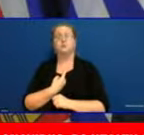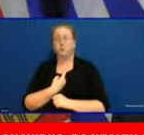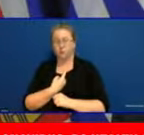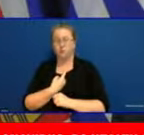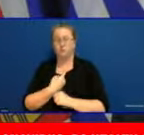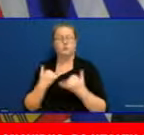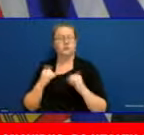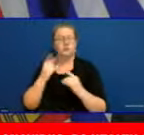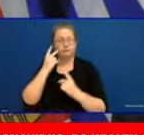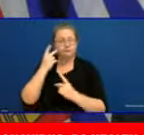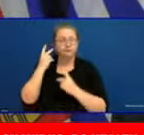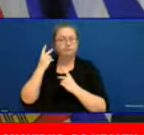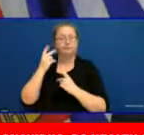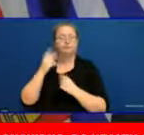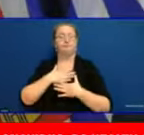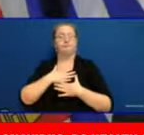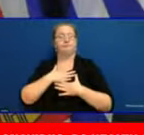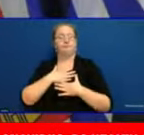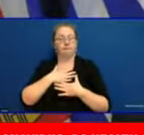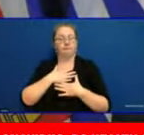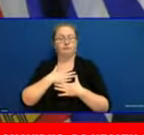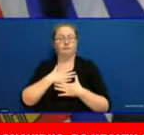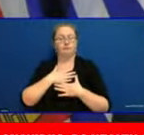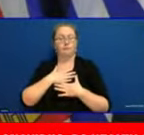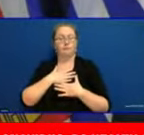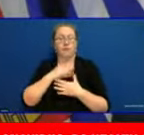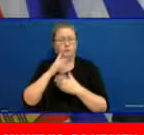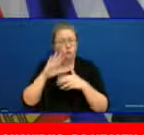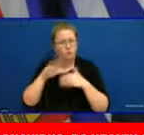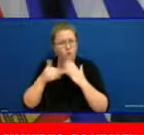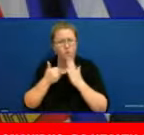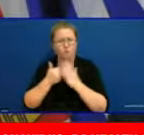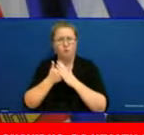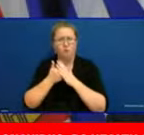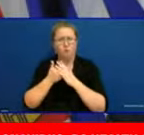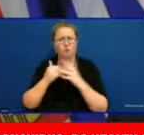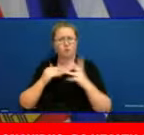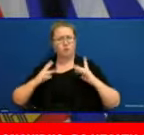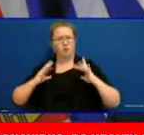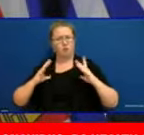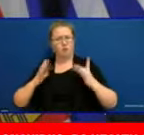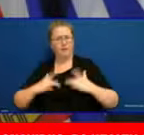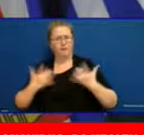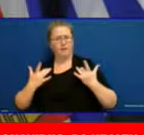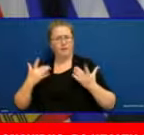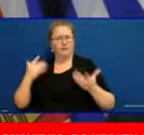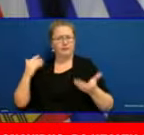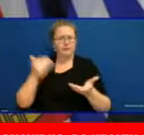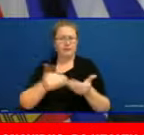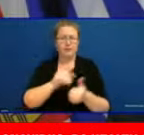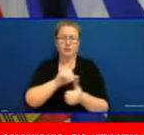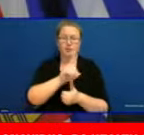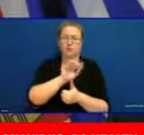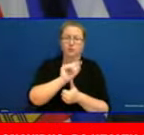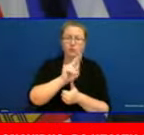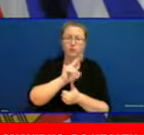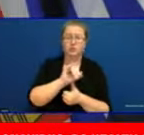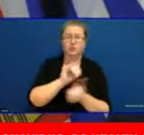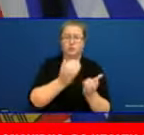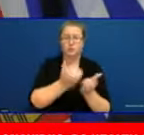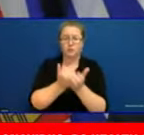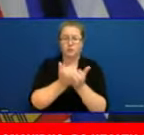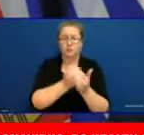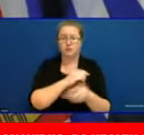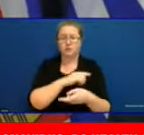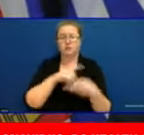that with respect to Diwali and Christmas and New Year's and Hanukkah and all the events coming up. That it's not; these are not